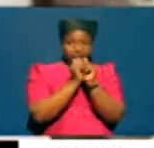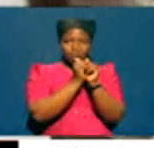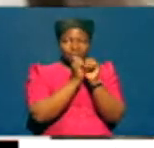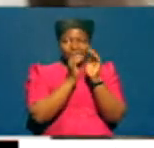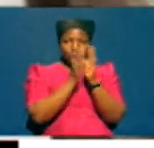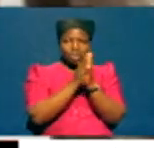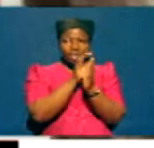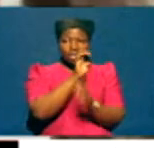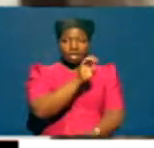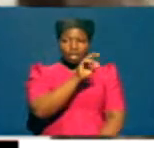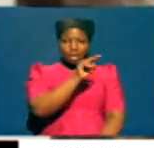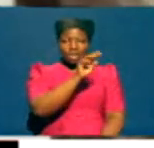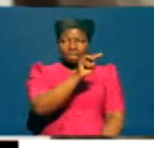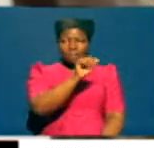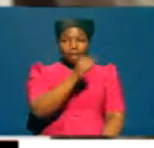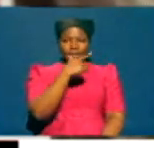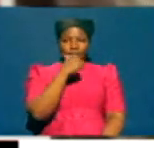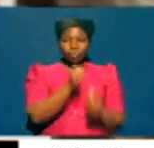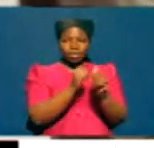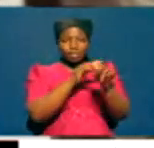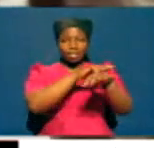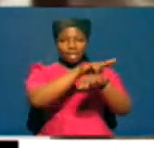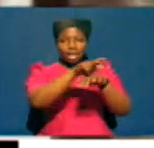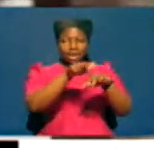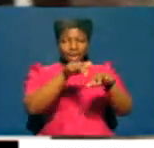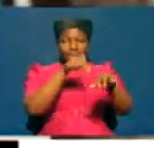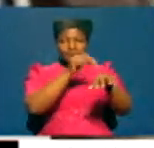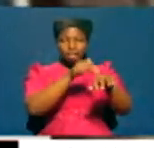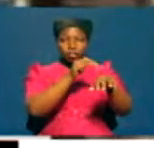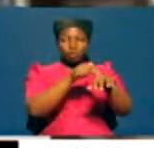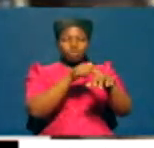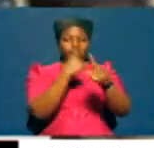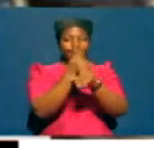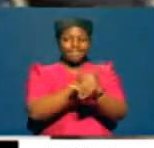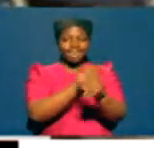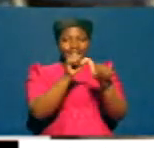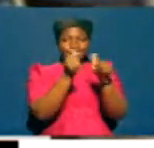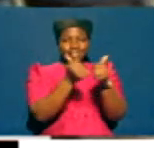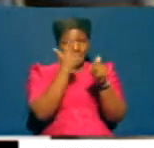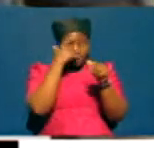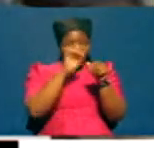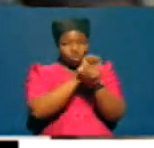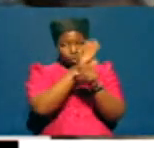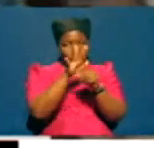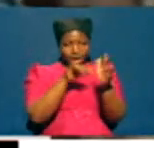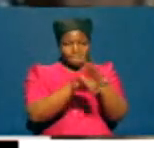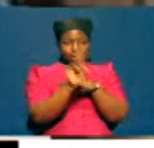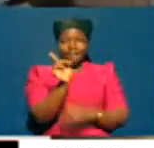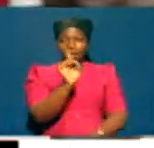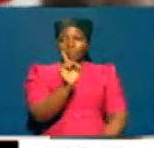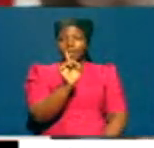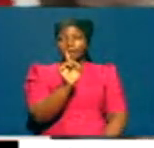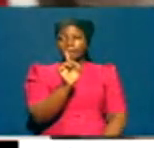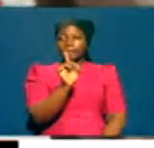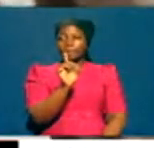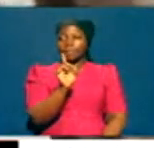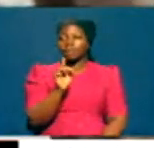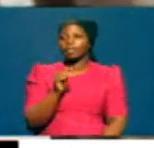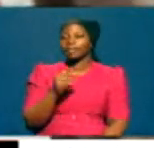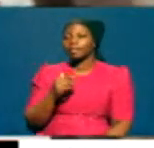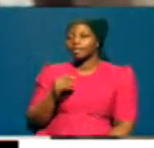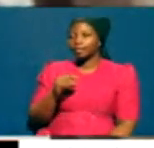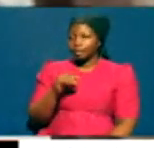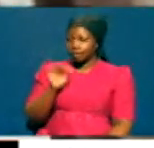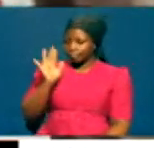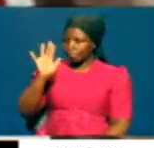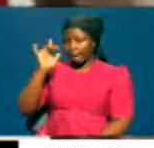a national multi-agency for COVID-19 in Nairobi. Yes. Right, so generally, what is your target,